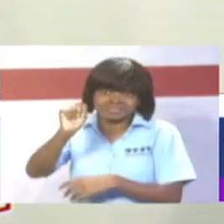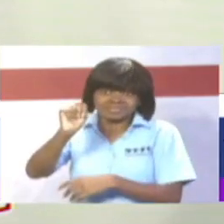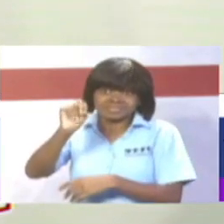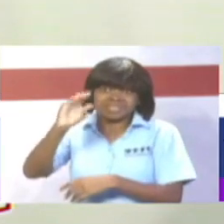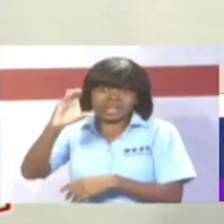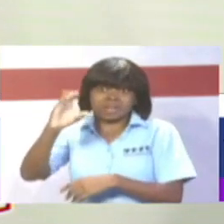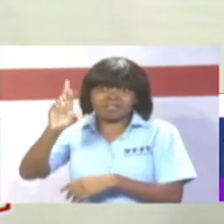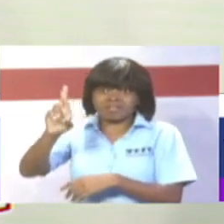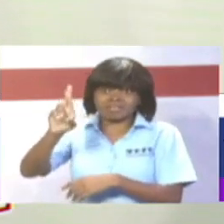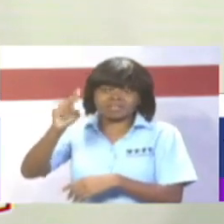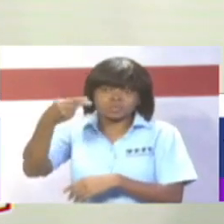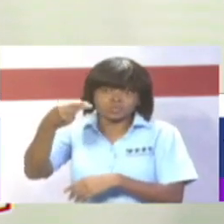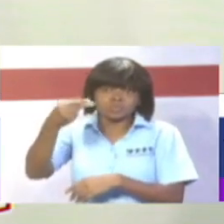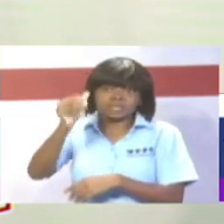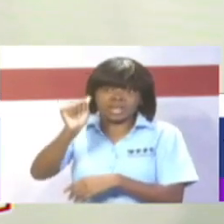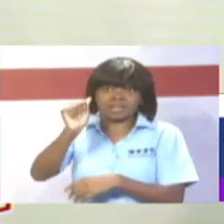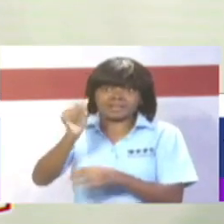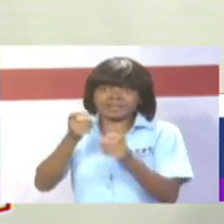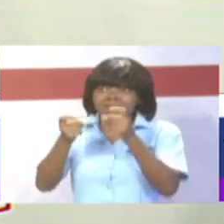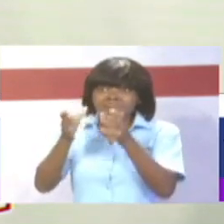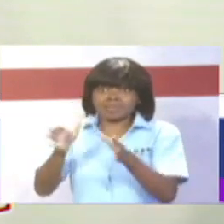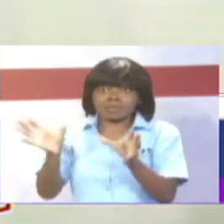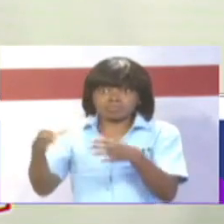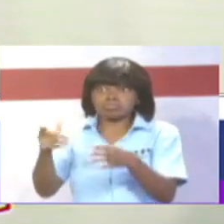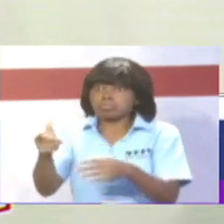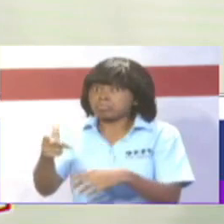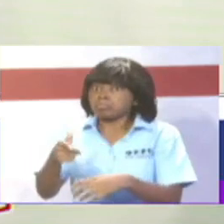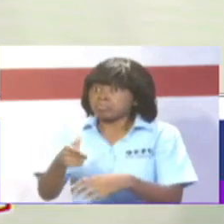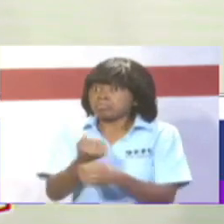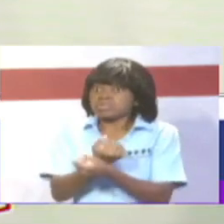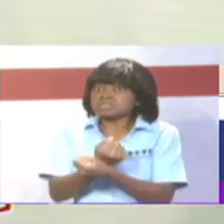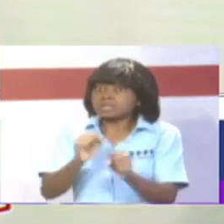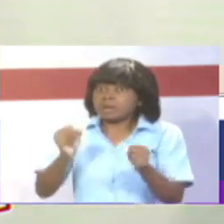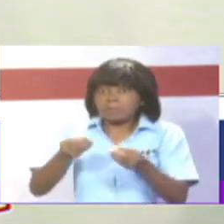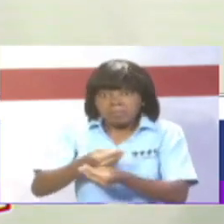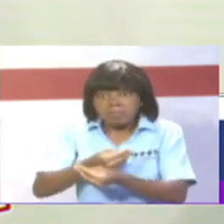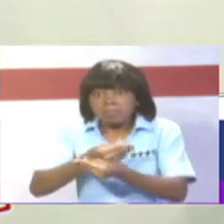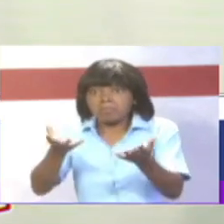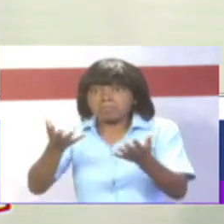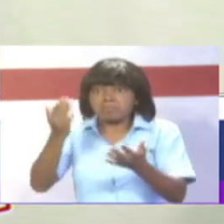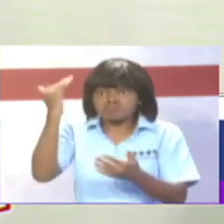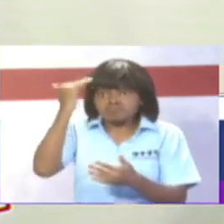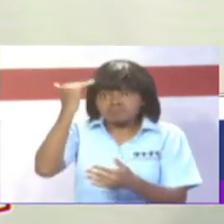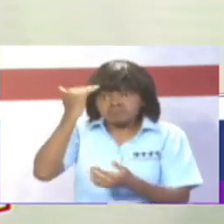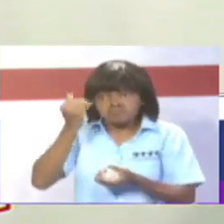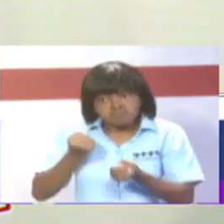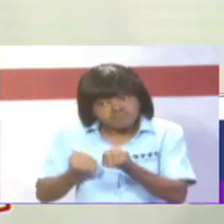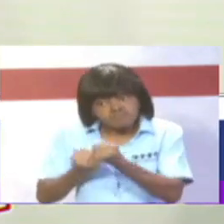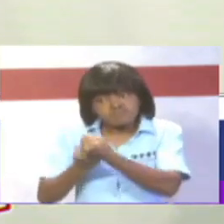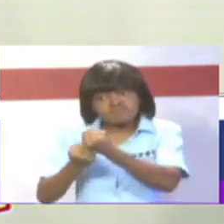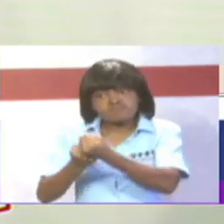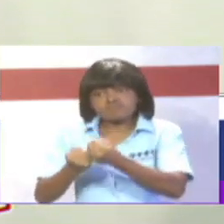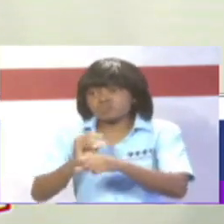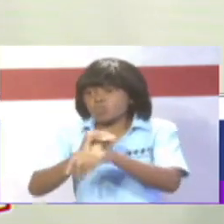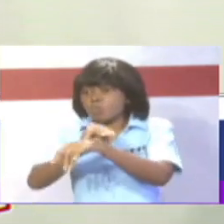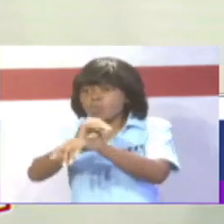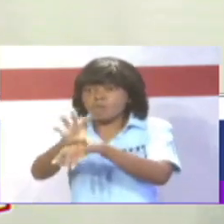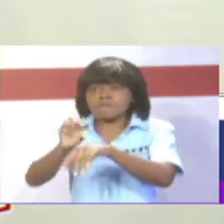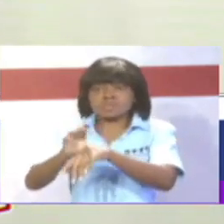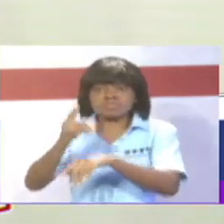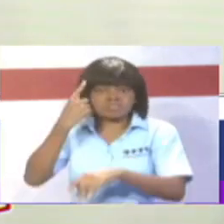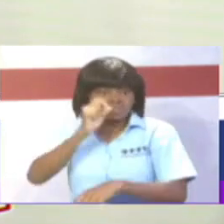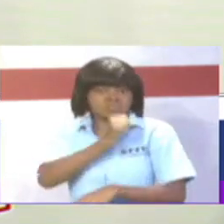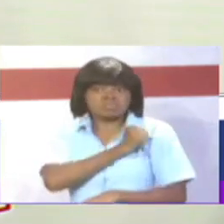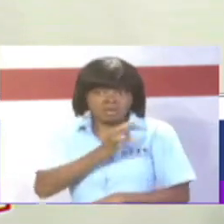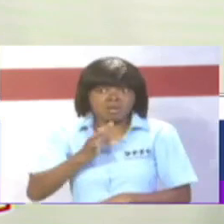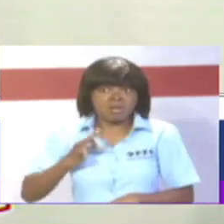provide active mental health, psychological assistance to staff, relatives, patients,